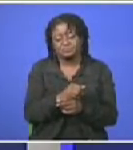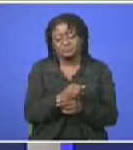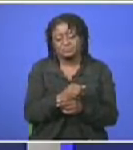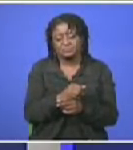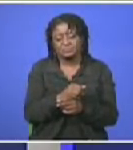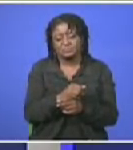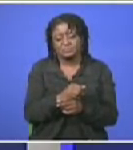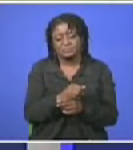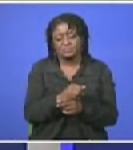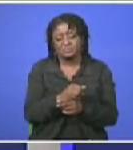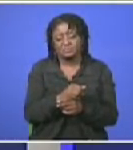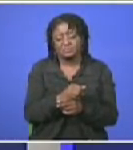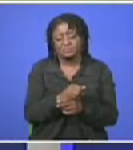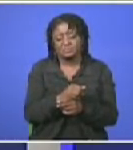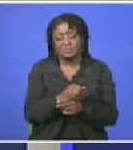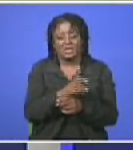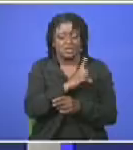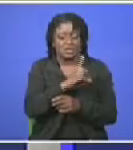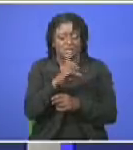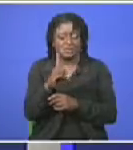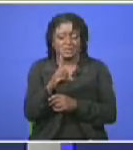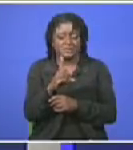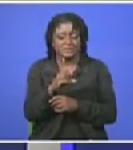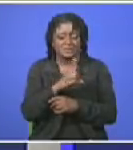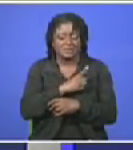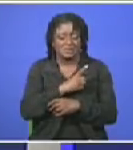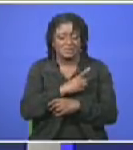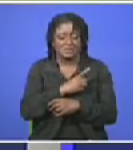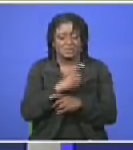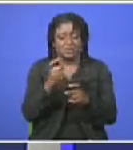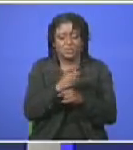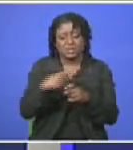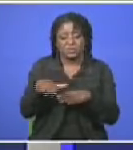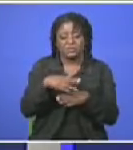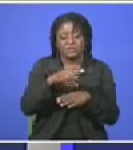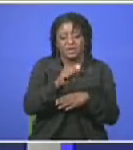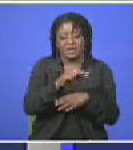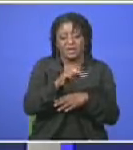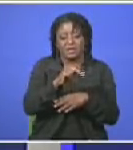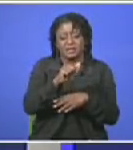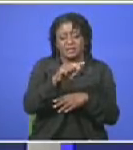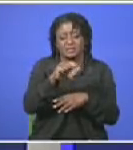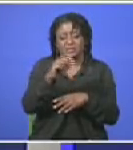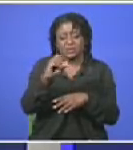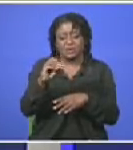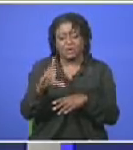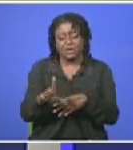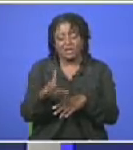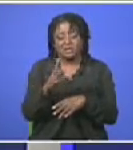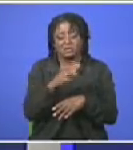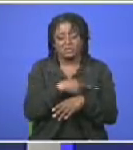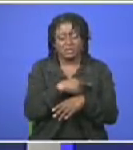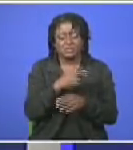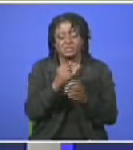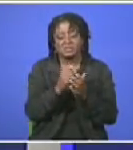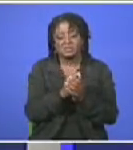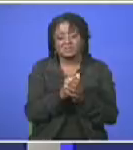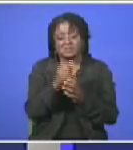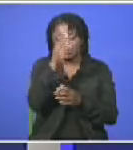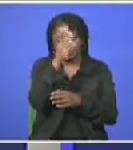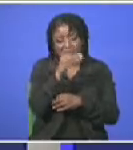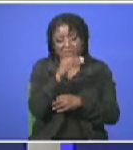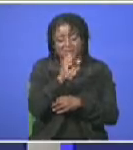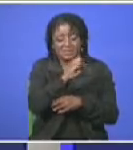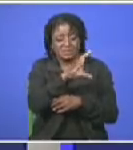and 15-5. As for Donald Davis, they were in the win column as well over Anatole Rogers 17-4 and 17-12. On the boys'